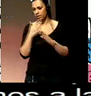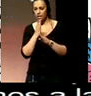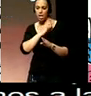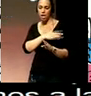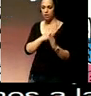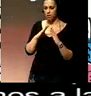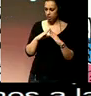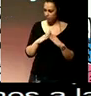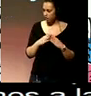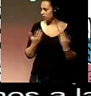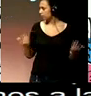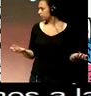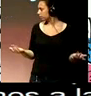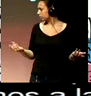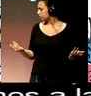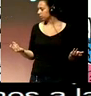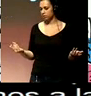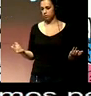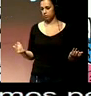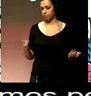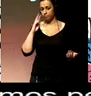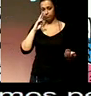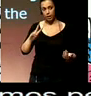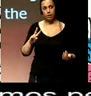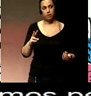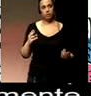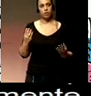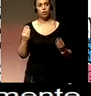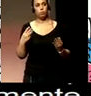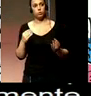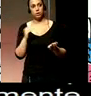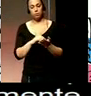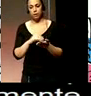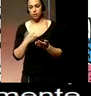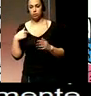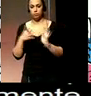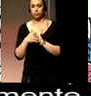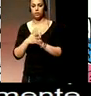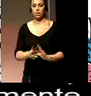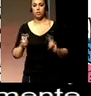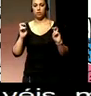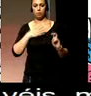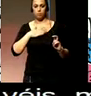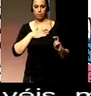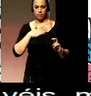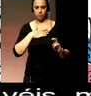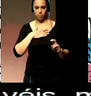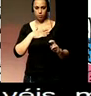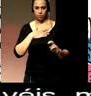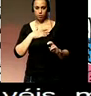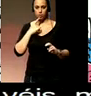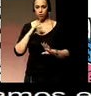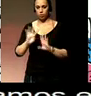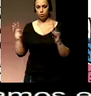former Visigoth basilic? Many times when we are talking about heritage, it's not just one